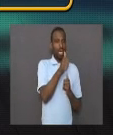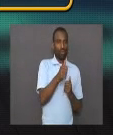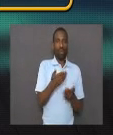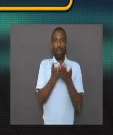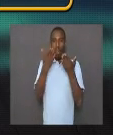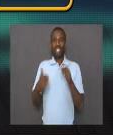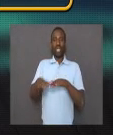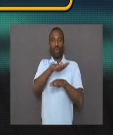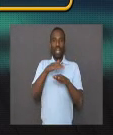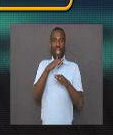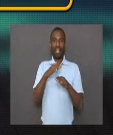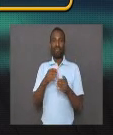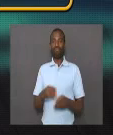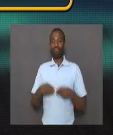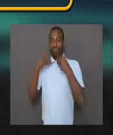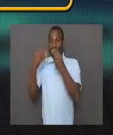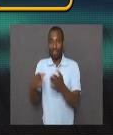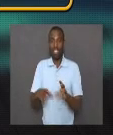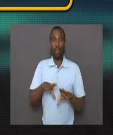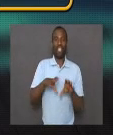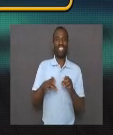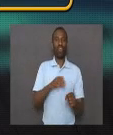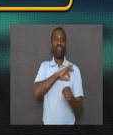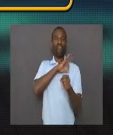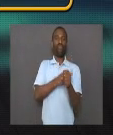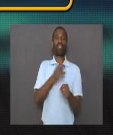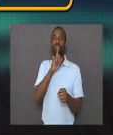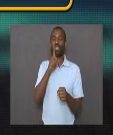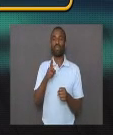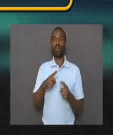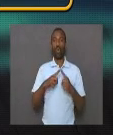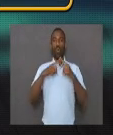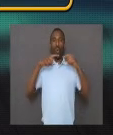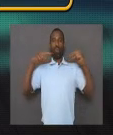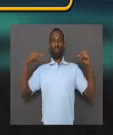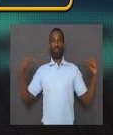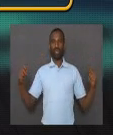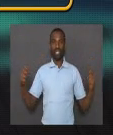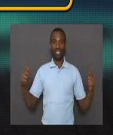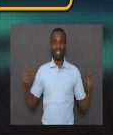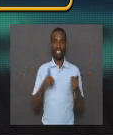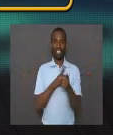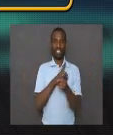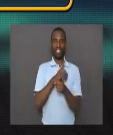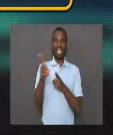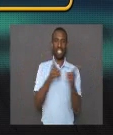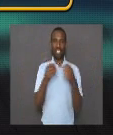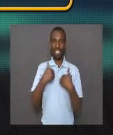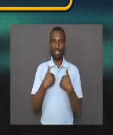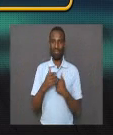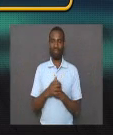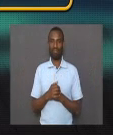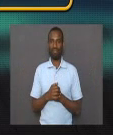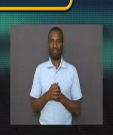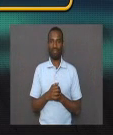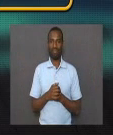has exerted an equal and opposite force on the wall, resulting